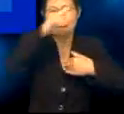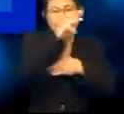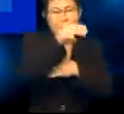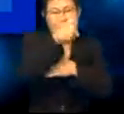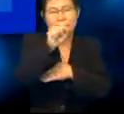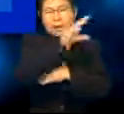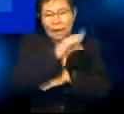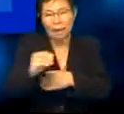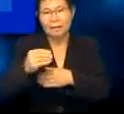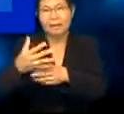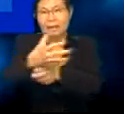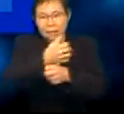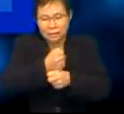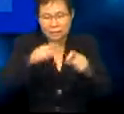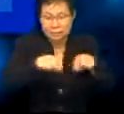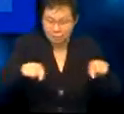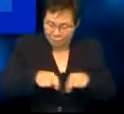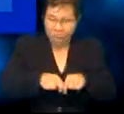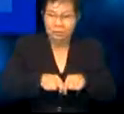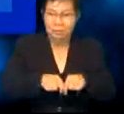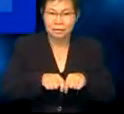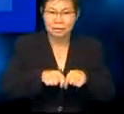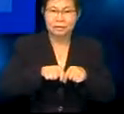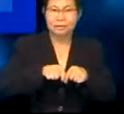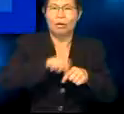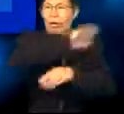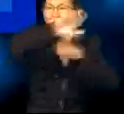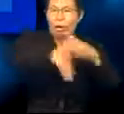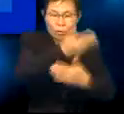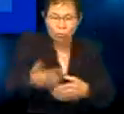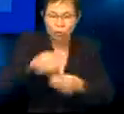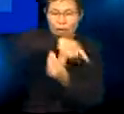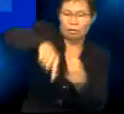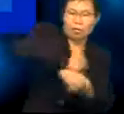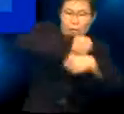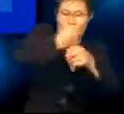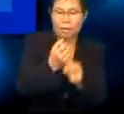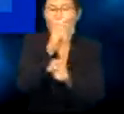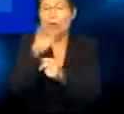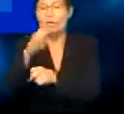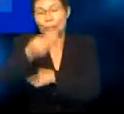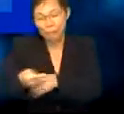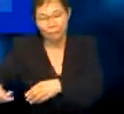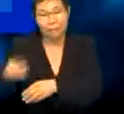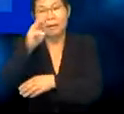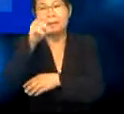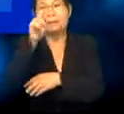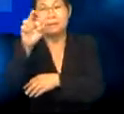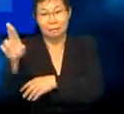mass and occupies space. Everything around you is made up of